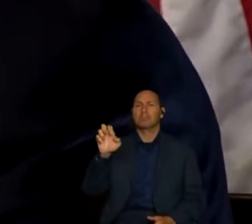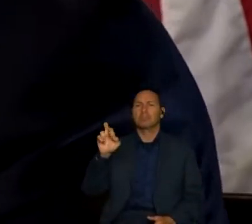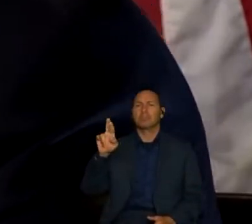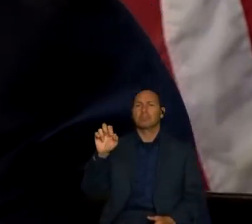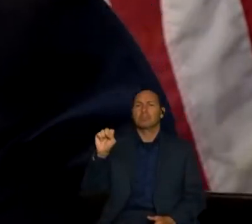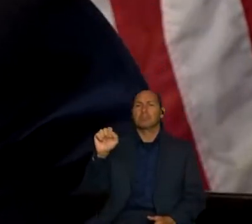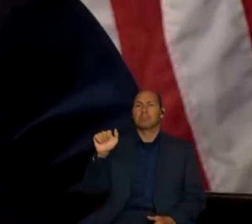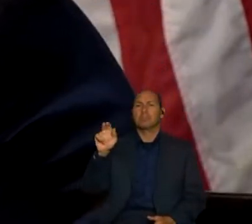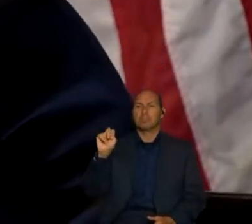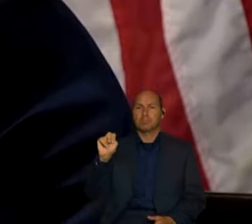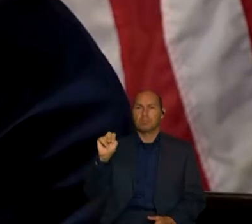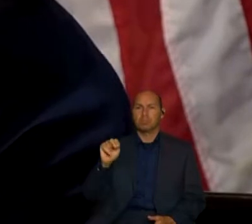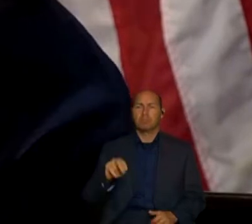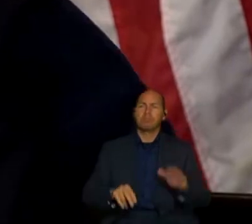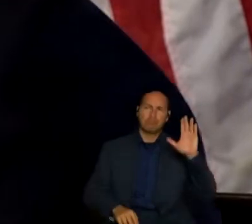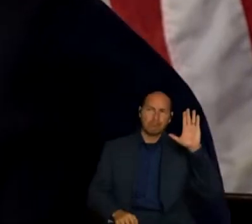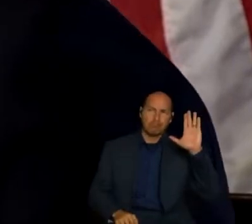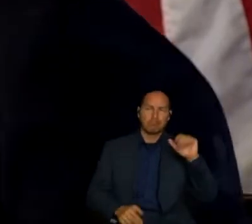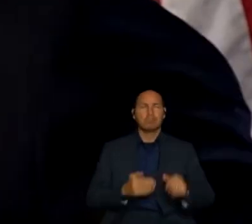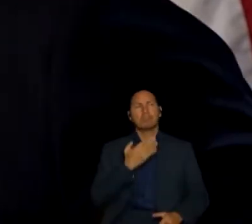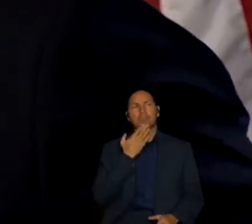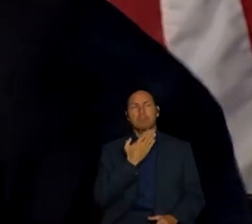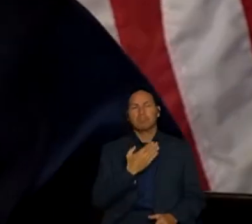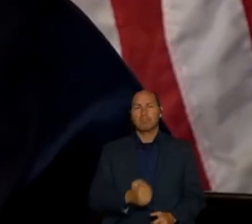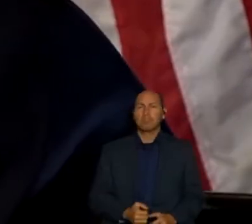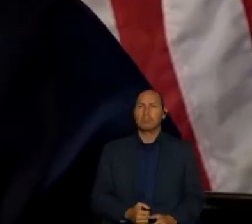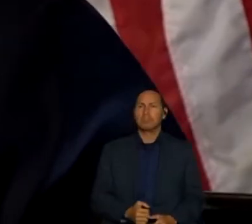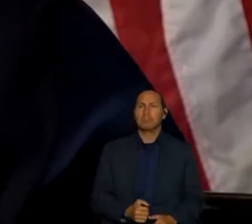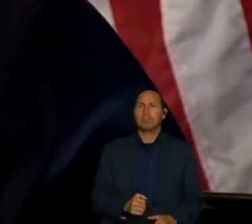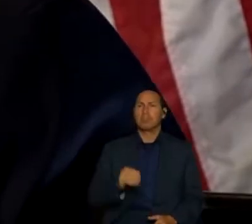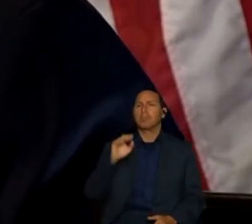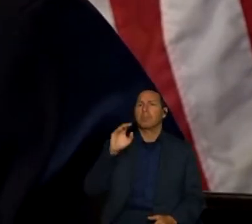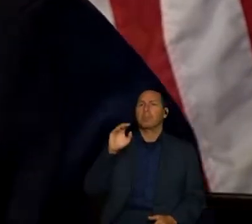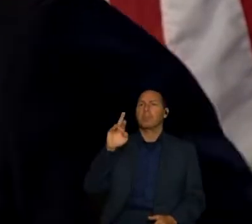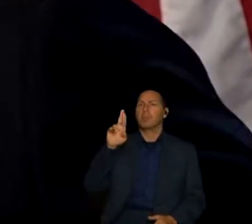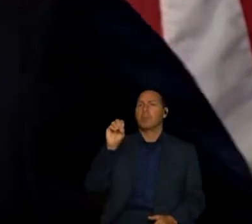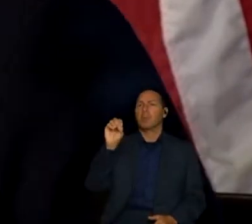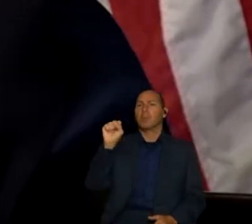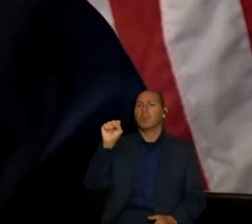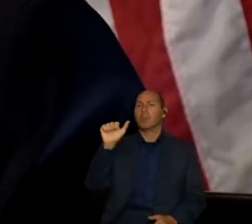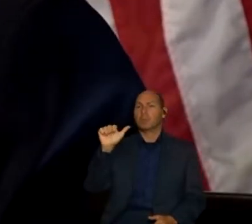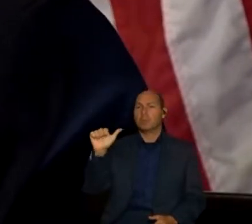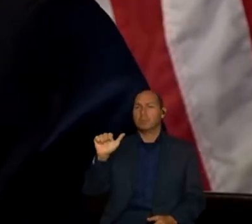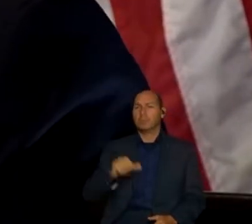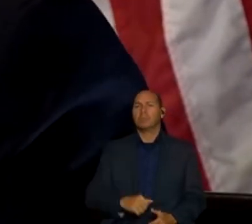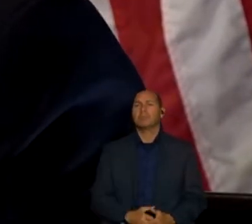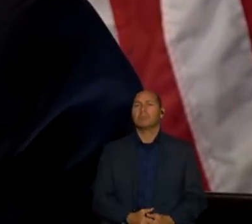Present. Thank you, Justin. Dr. Betty Rosa?